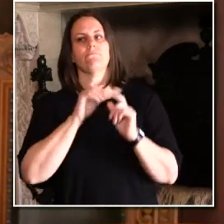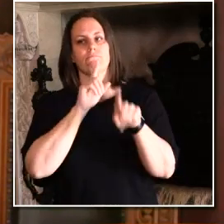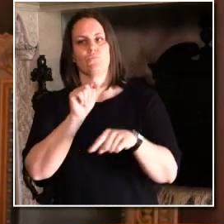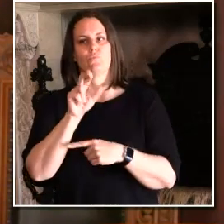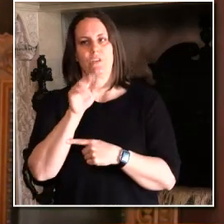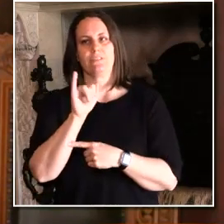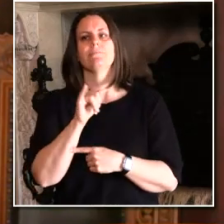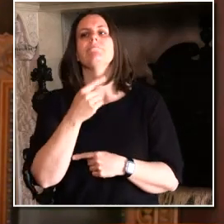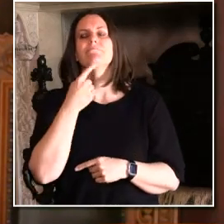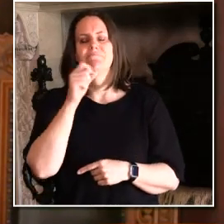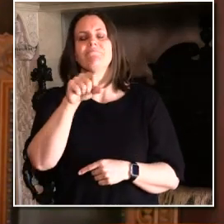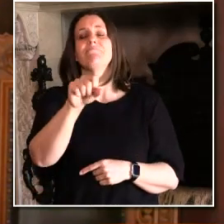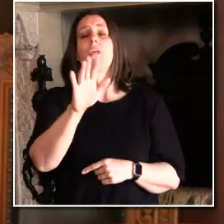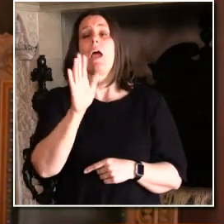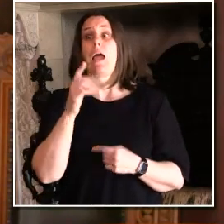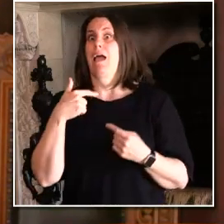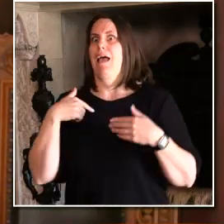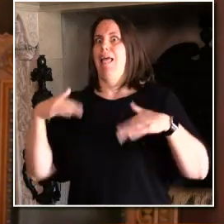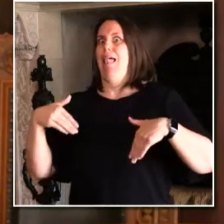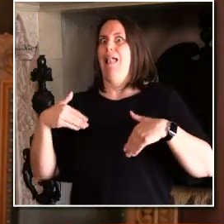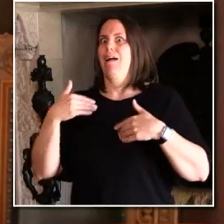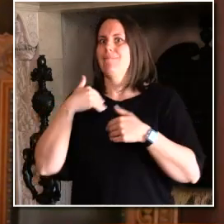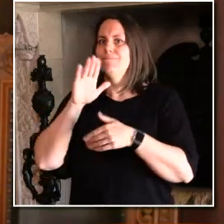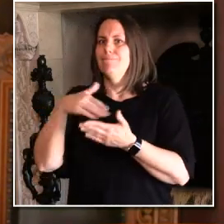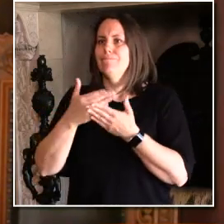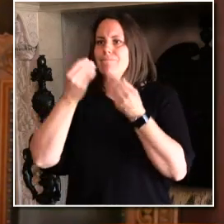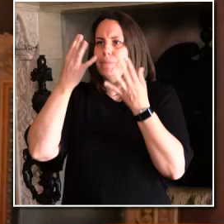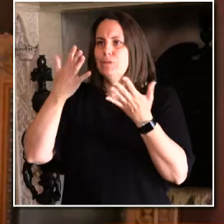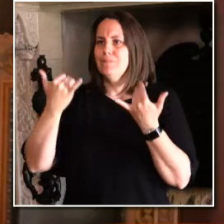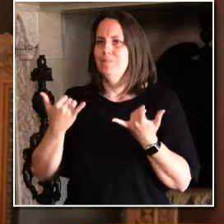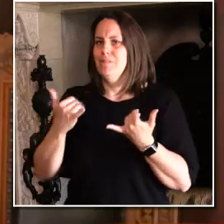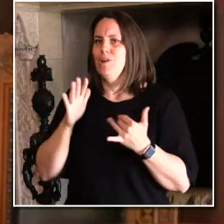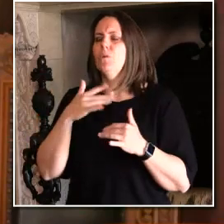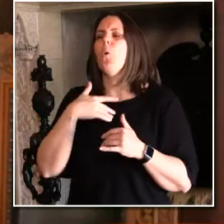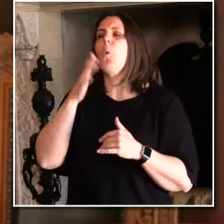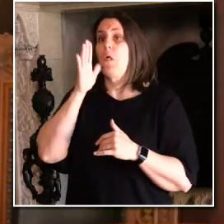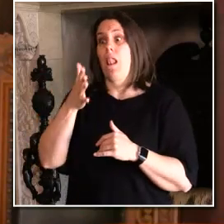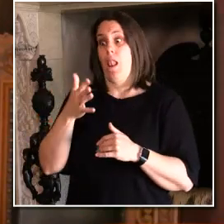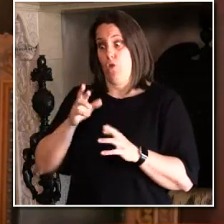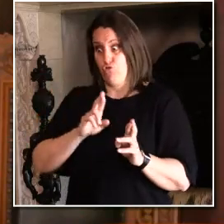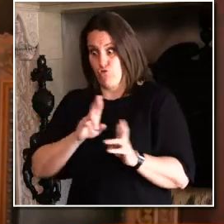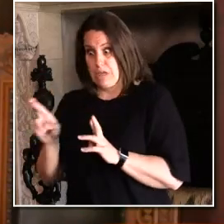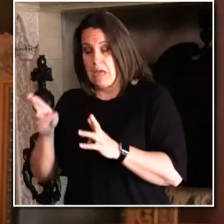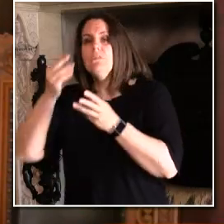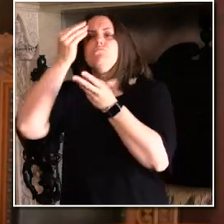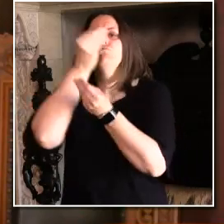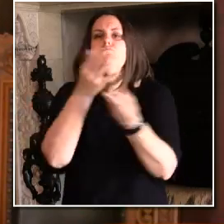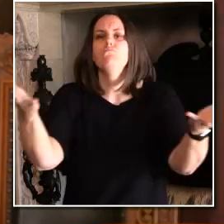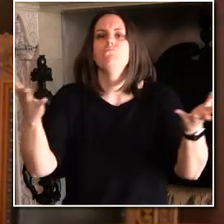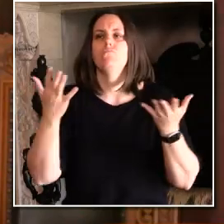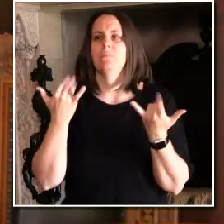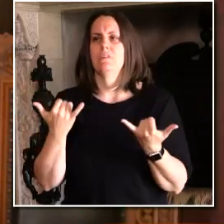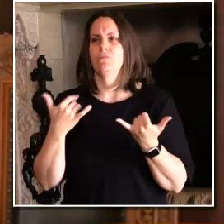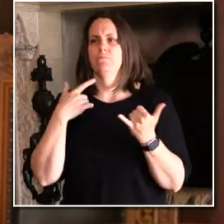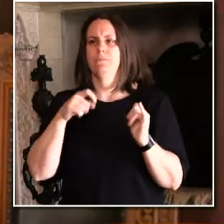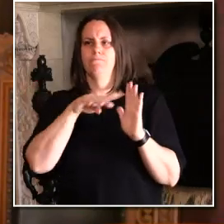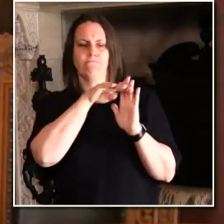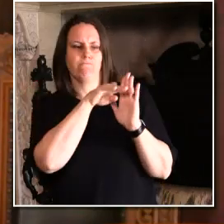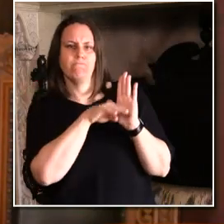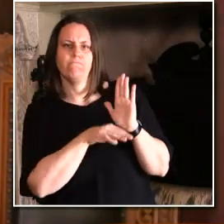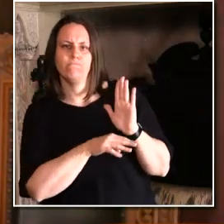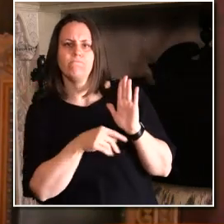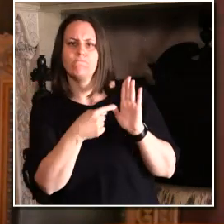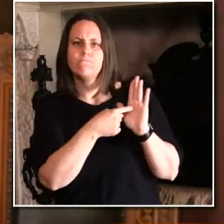looking for individual qualifications. But I will say that not everyone has to be a medically trained person to do